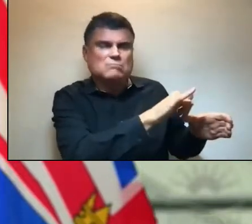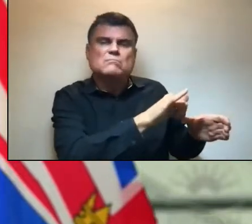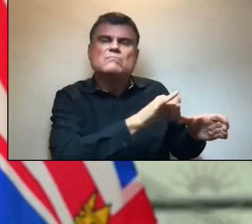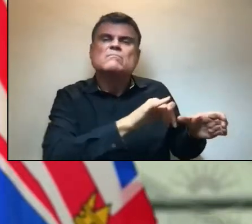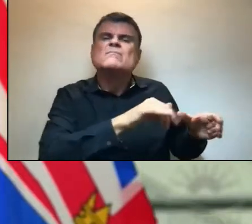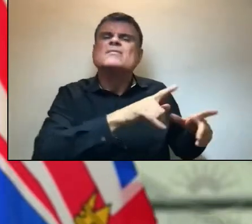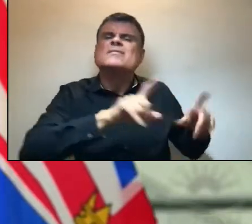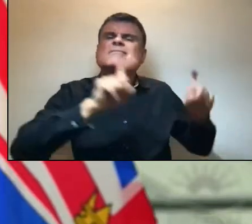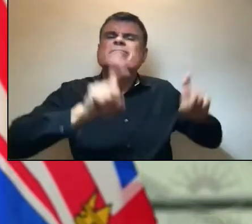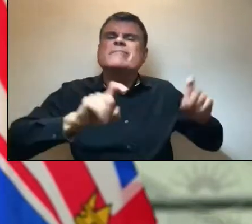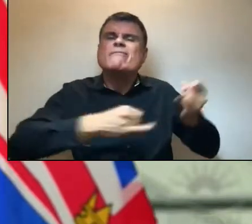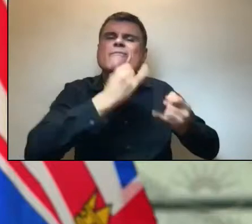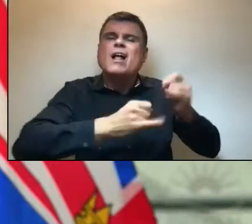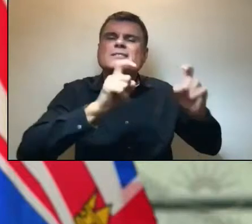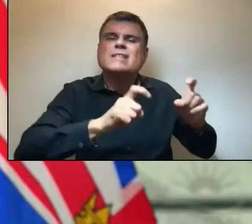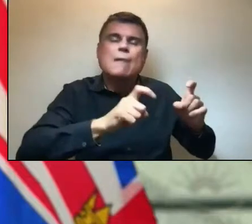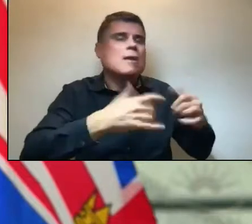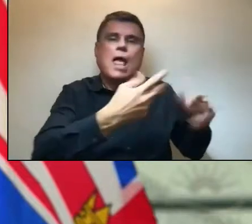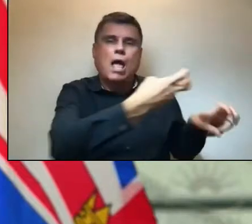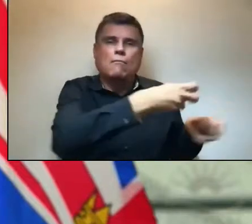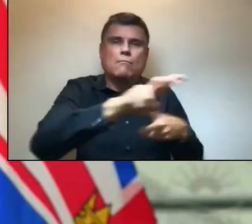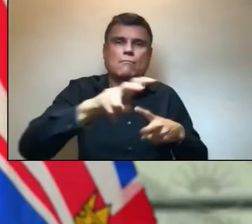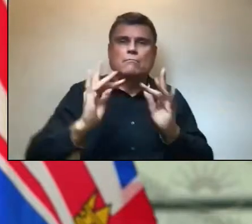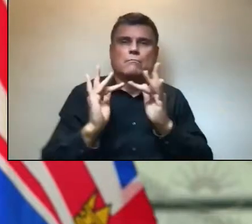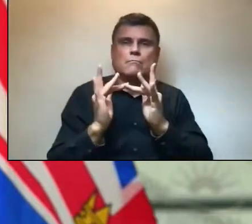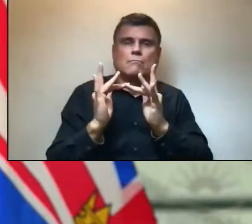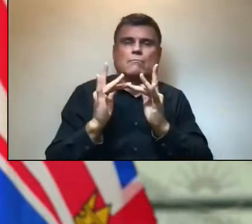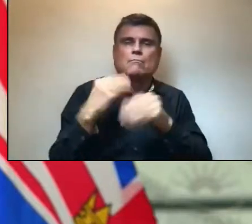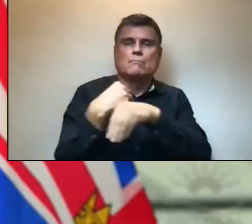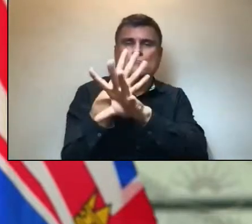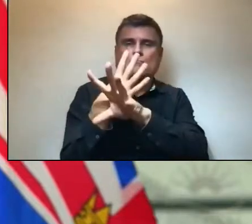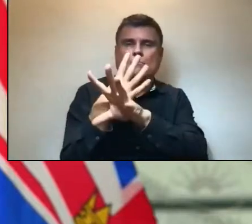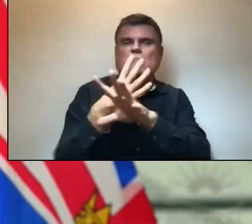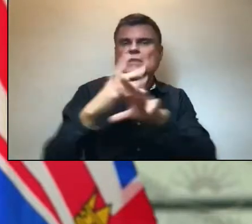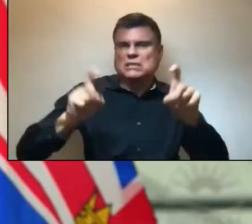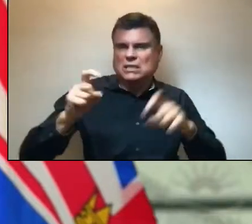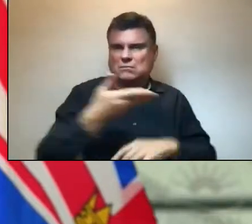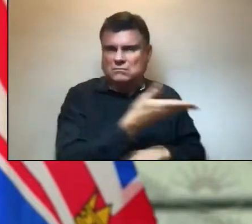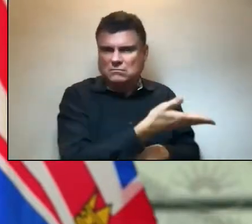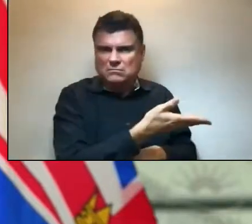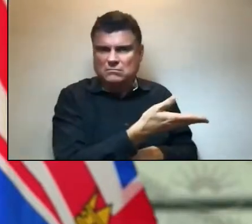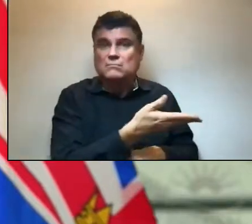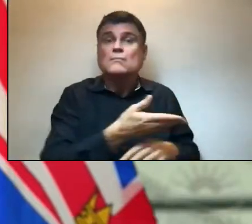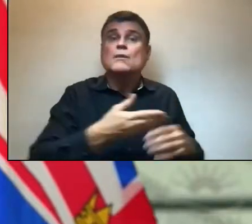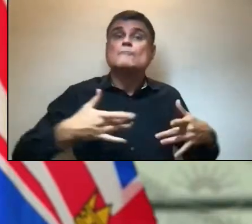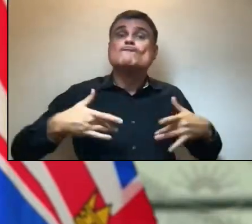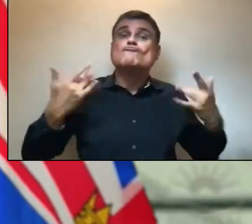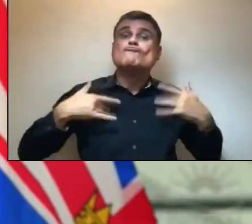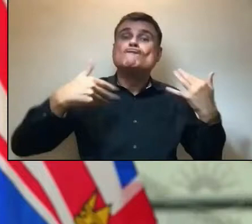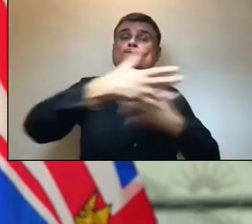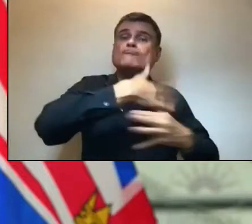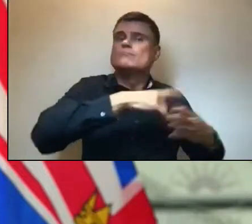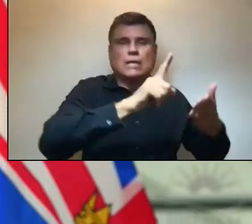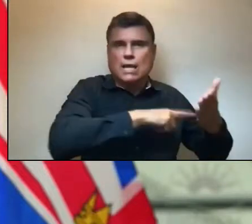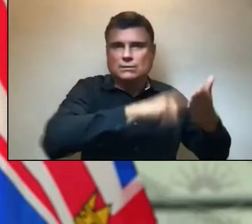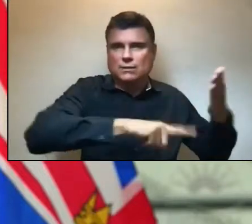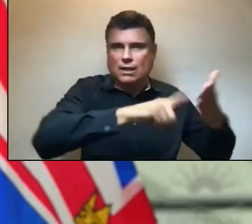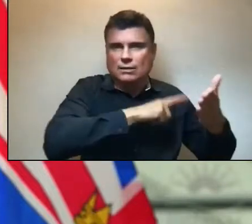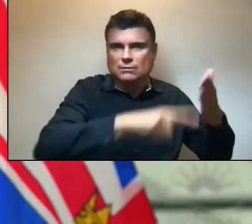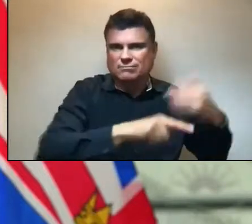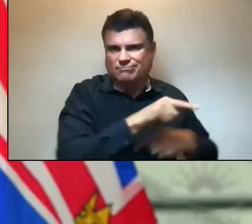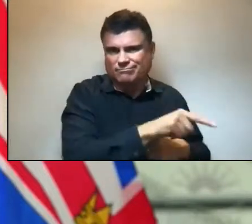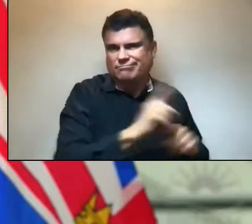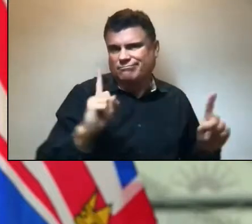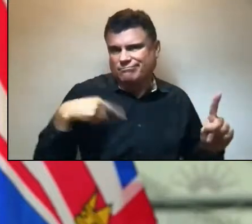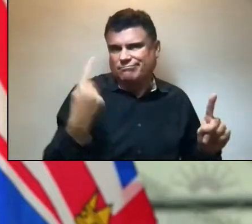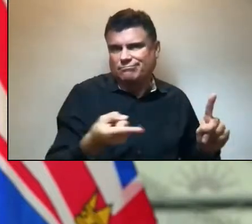online, and the social events and a number of things have been cancelled over the last little while to